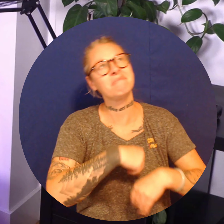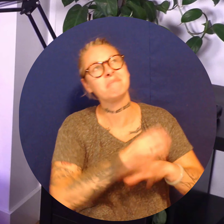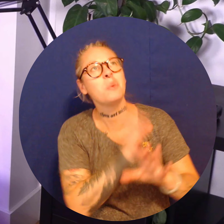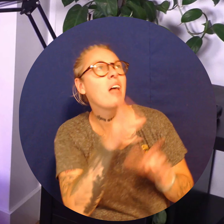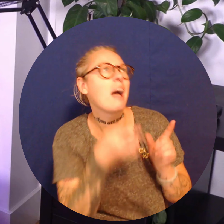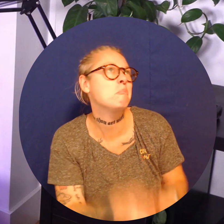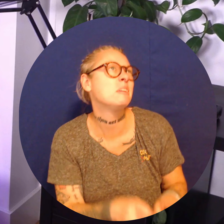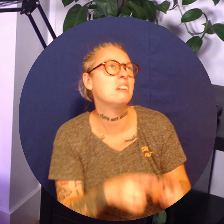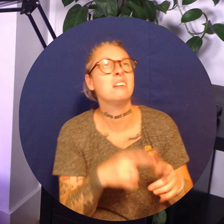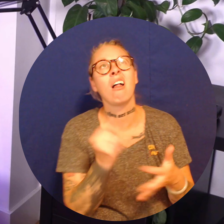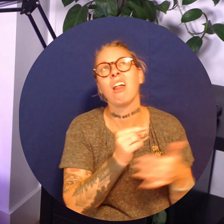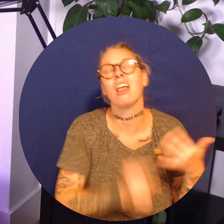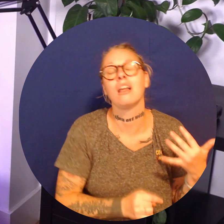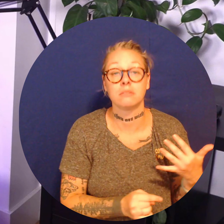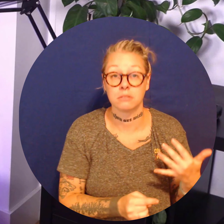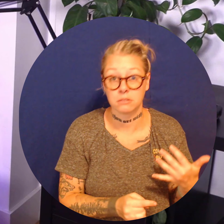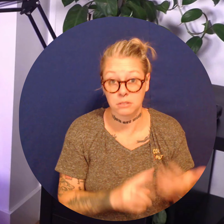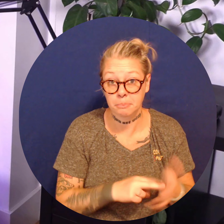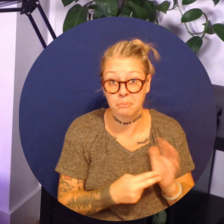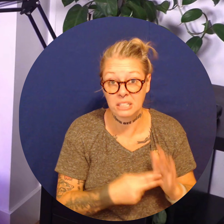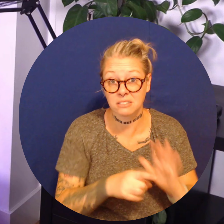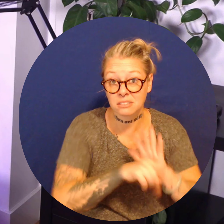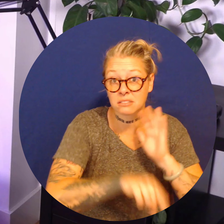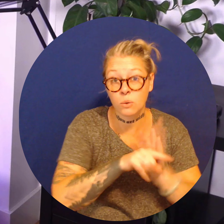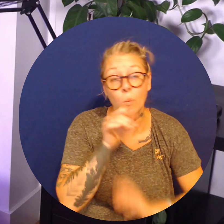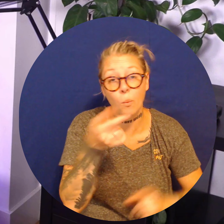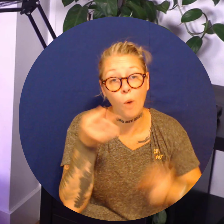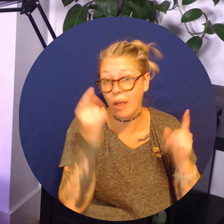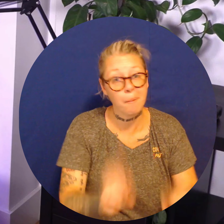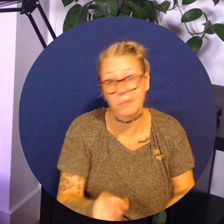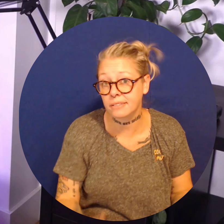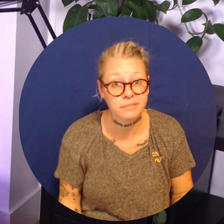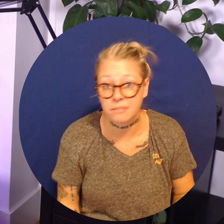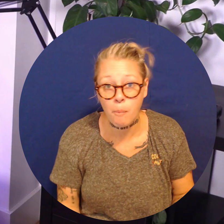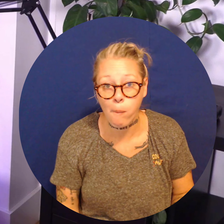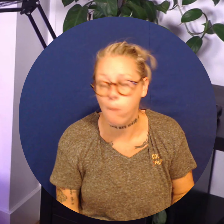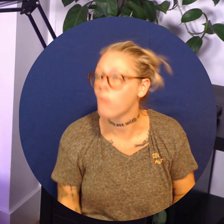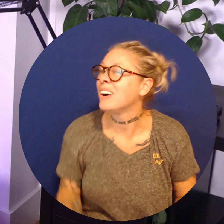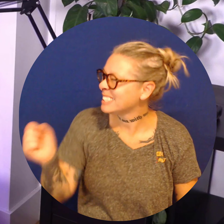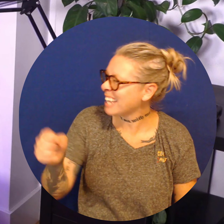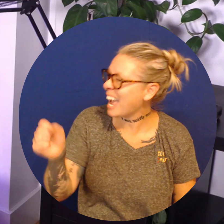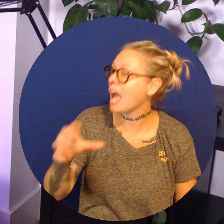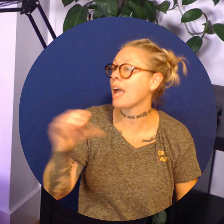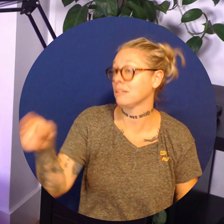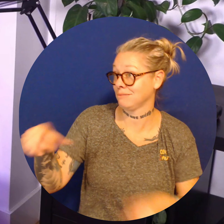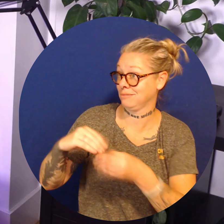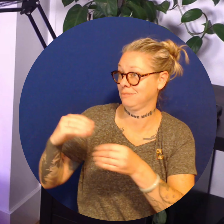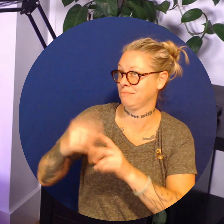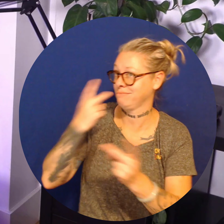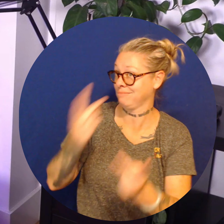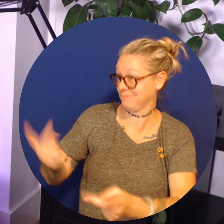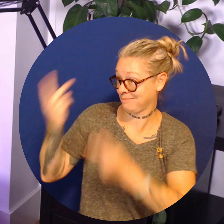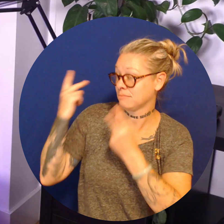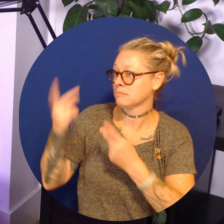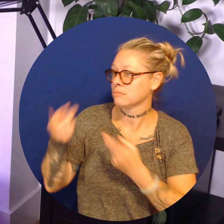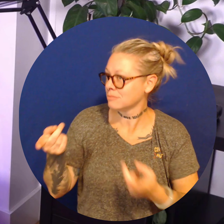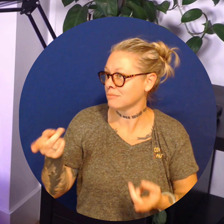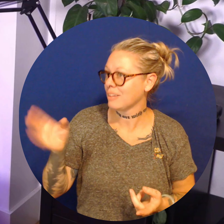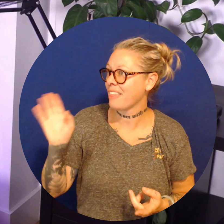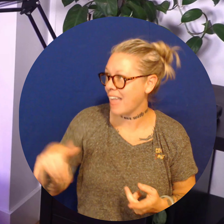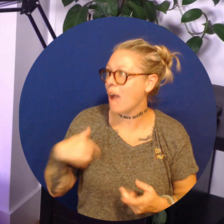and it's like okay well then it won't like then it won't and as part of that story i realized